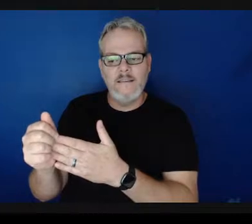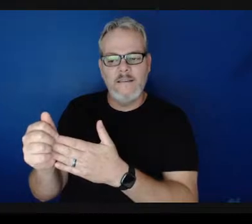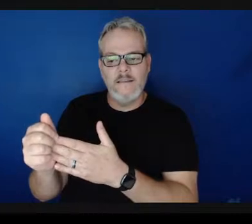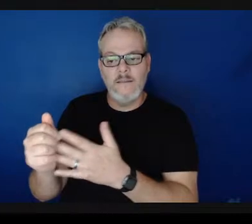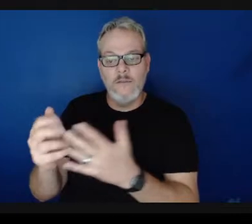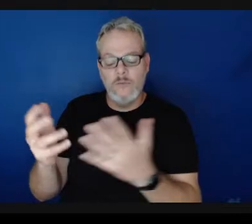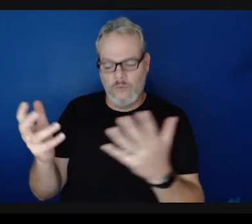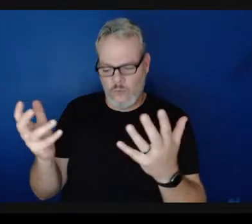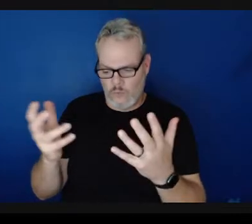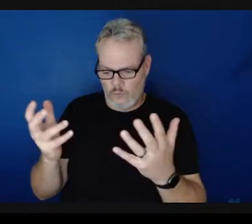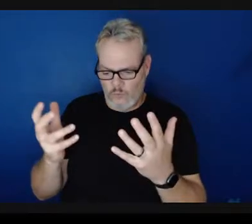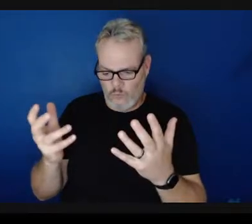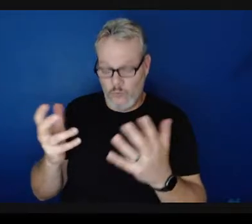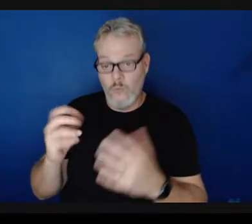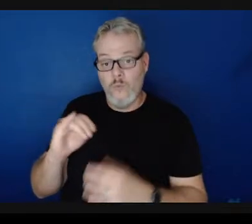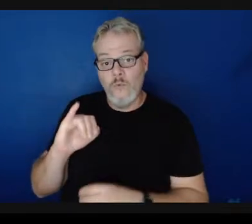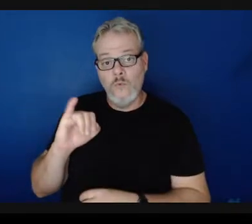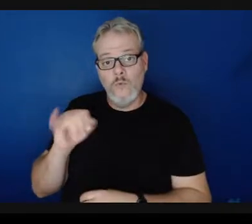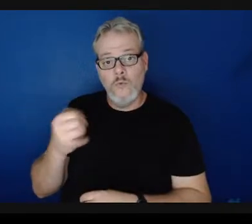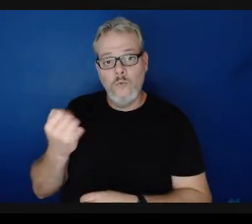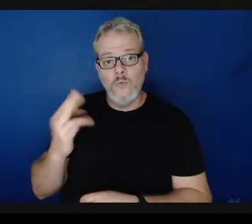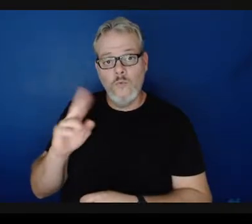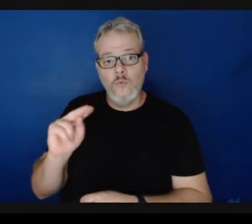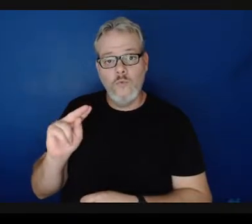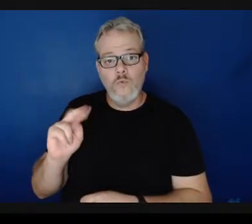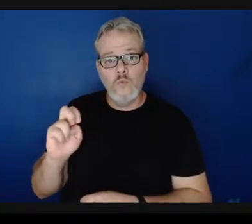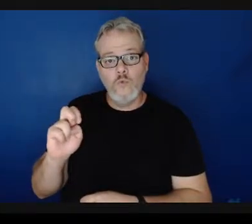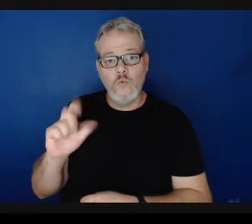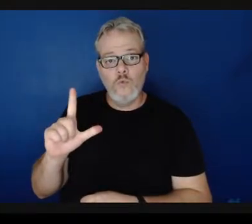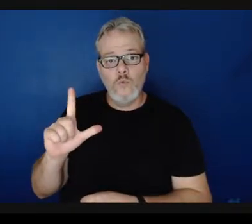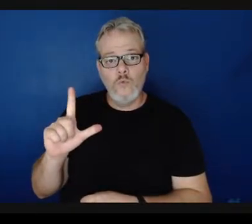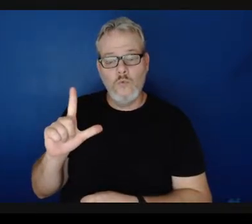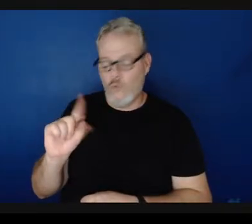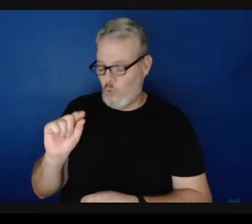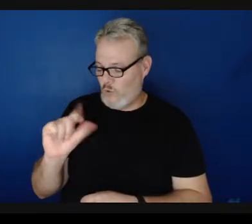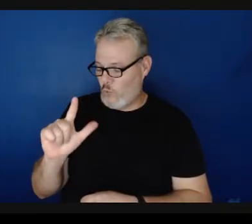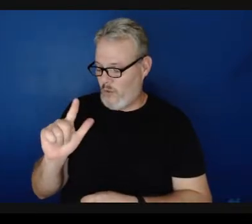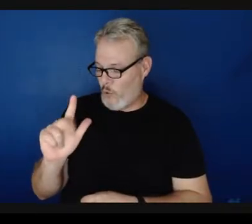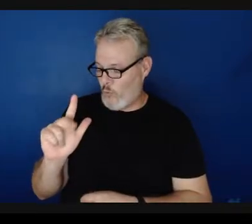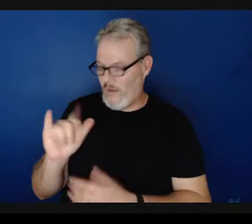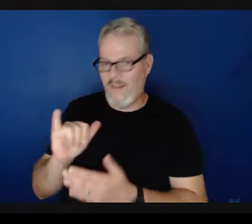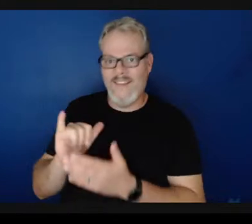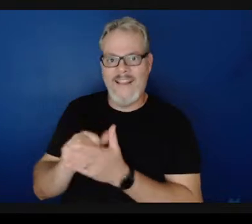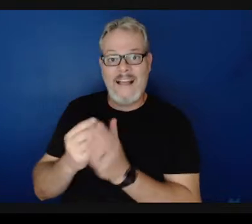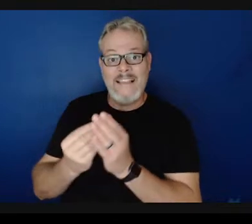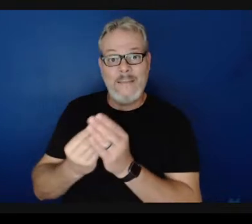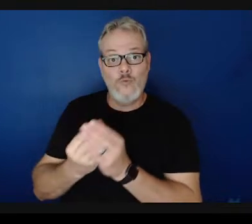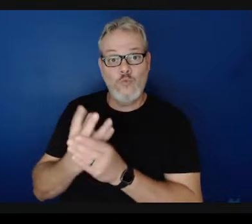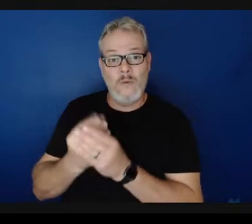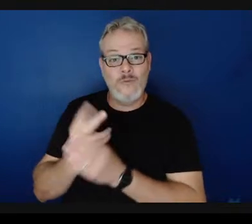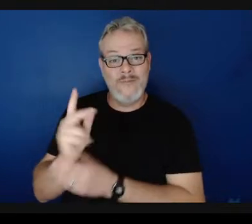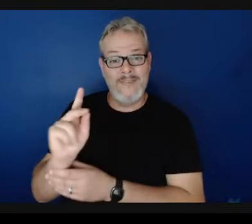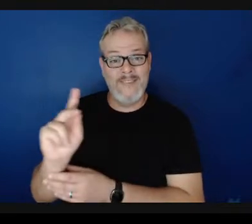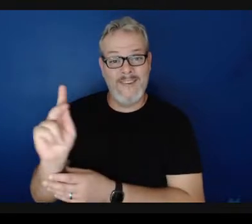where am I? June 2023 summit eruption of Kilauea, the one that was on that